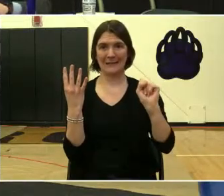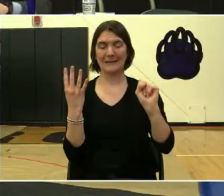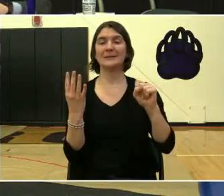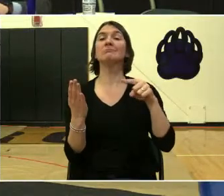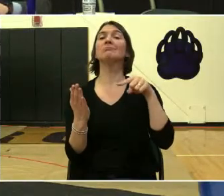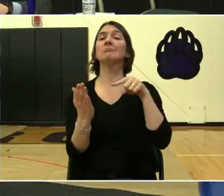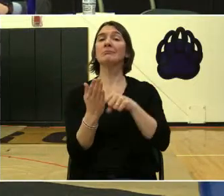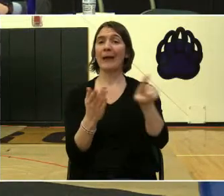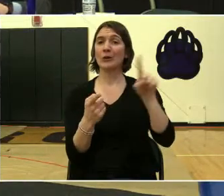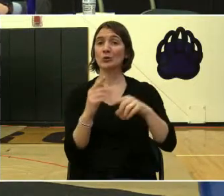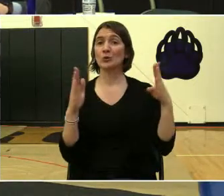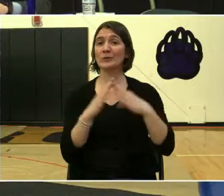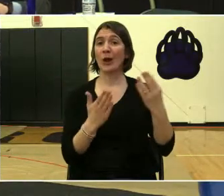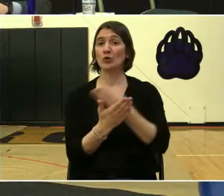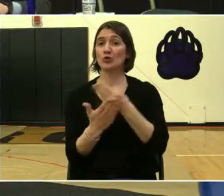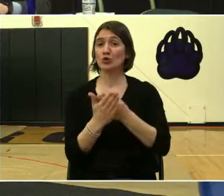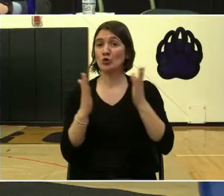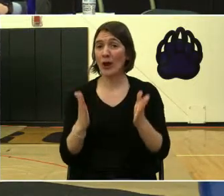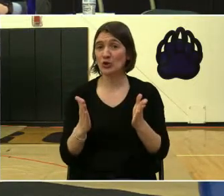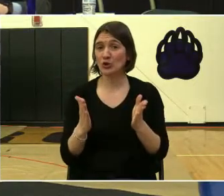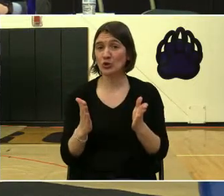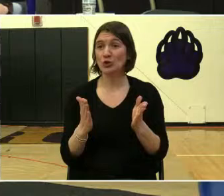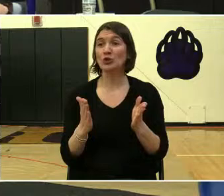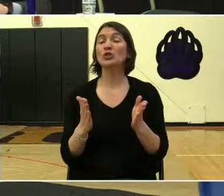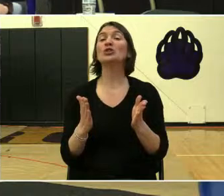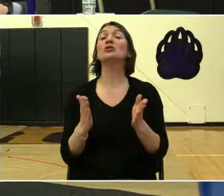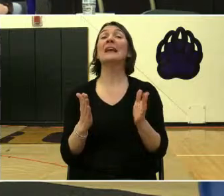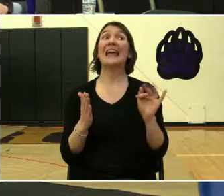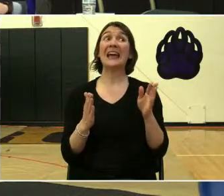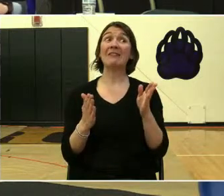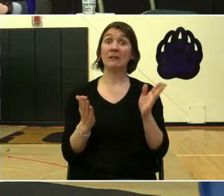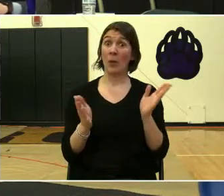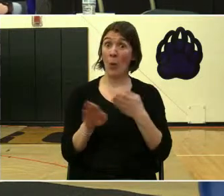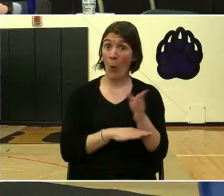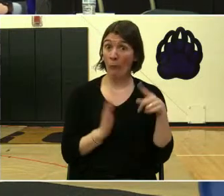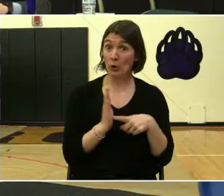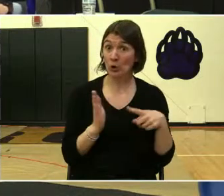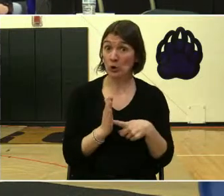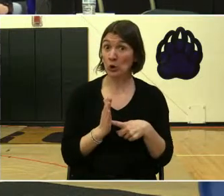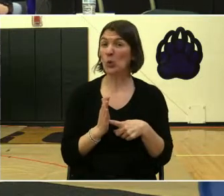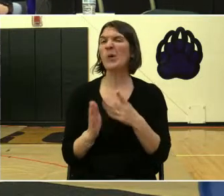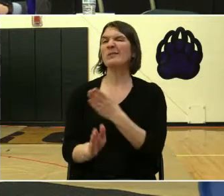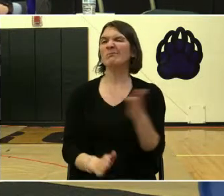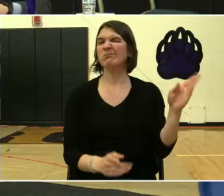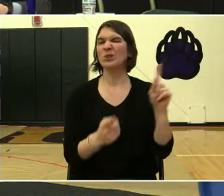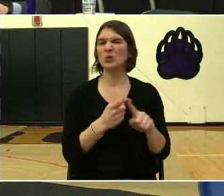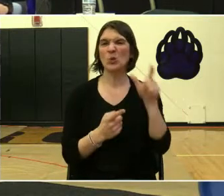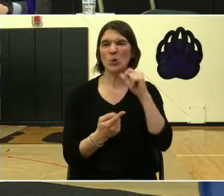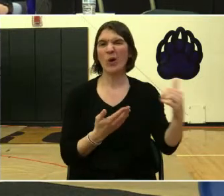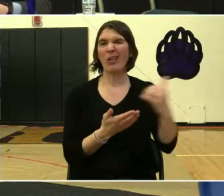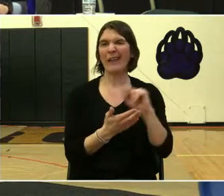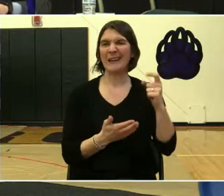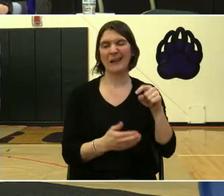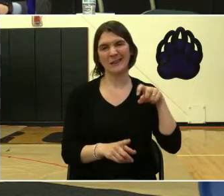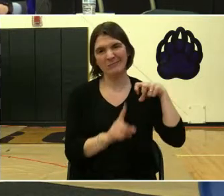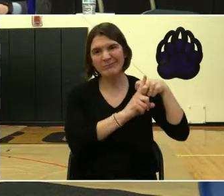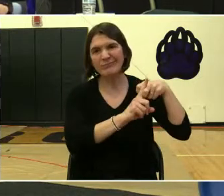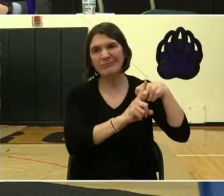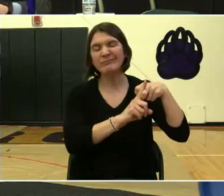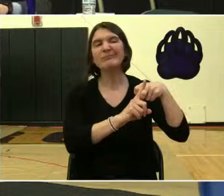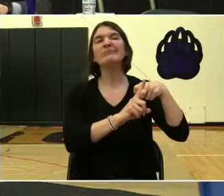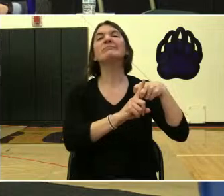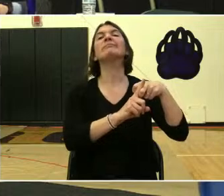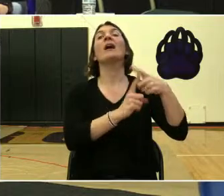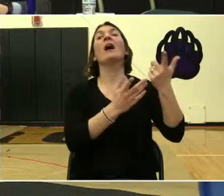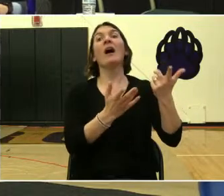payable to the town Treasurer until overdue then to the collector of taxes that such payment of the